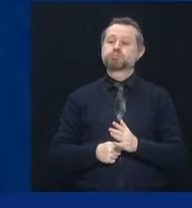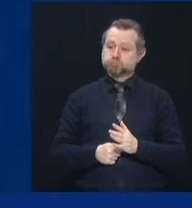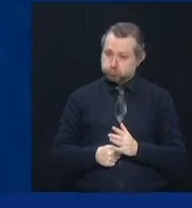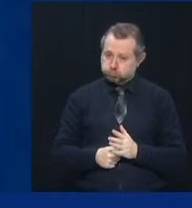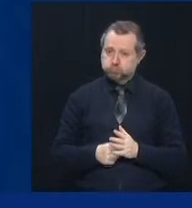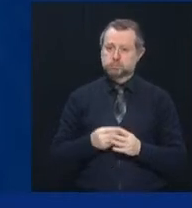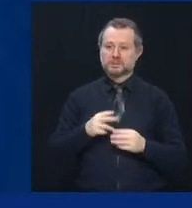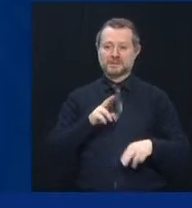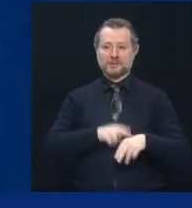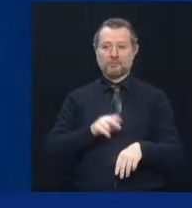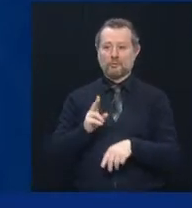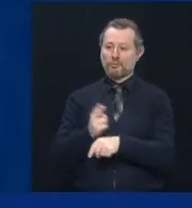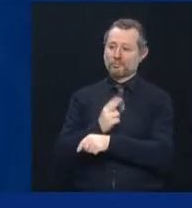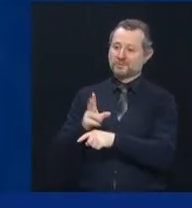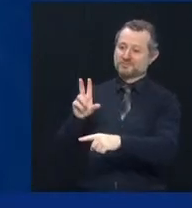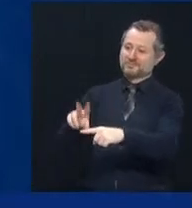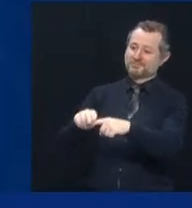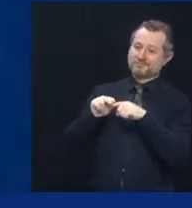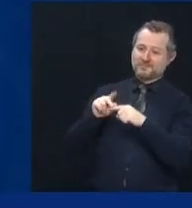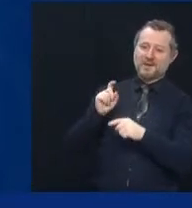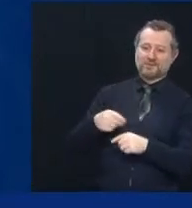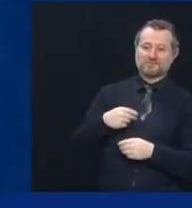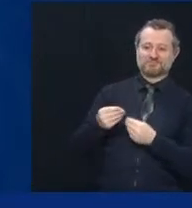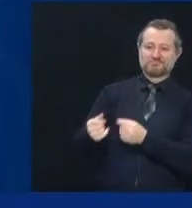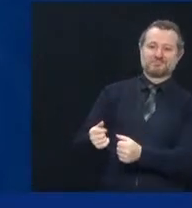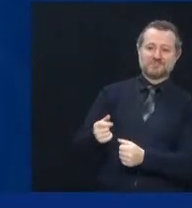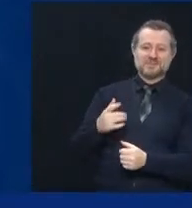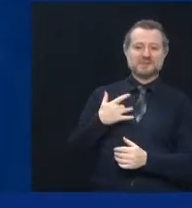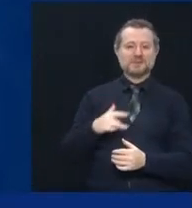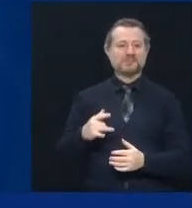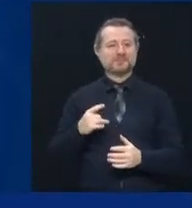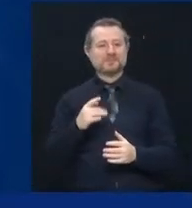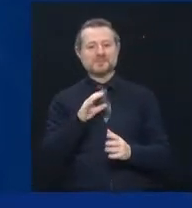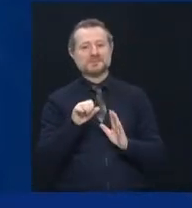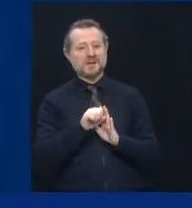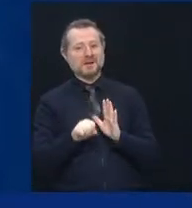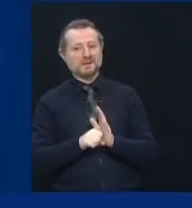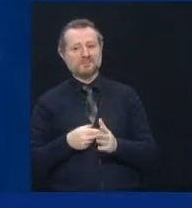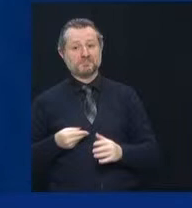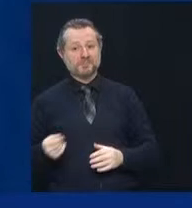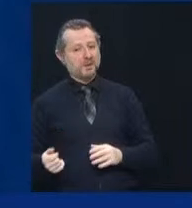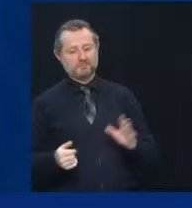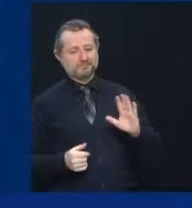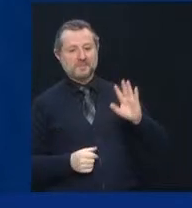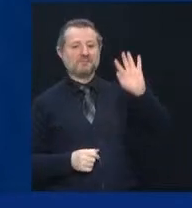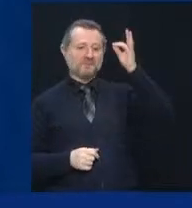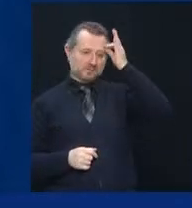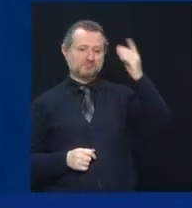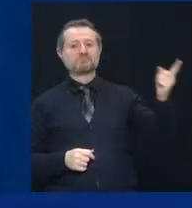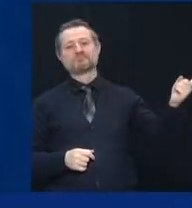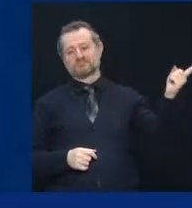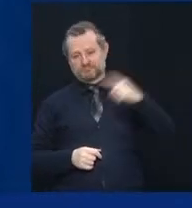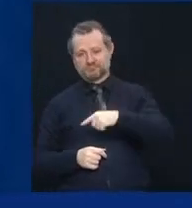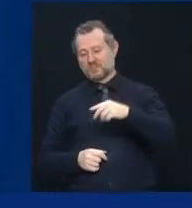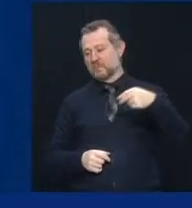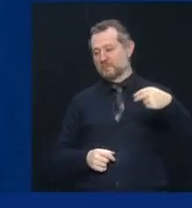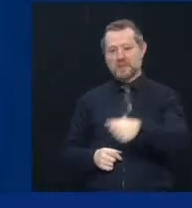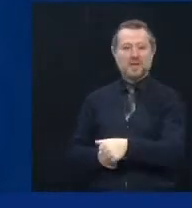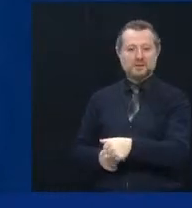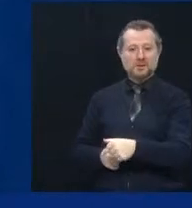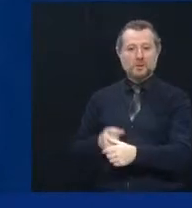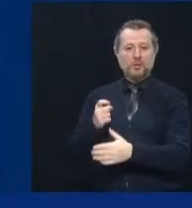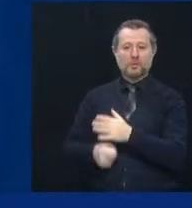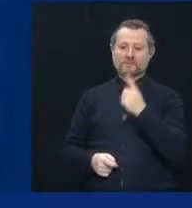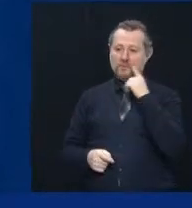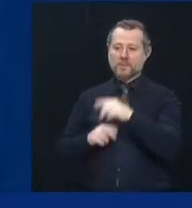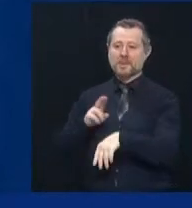that cost is normally borne by the state. The federal government is going to pay for the cost of using the National Guard. And